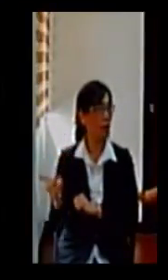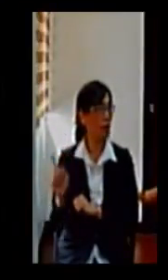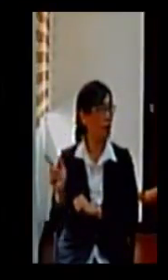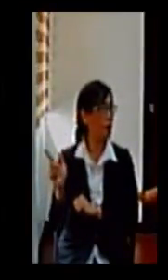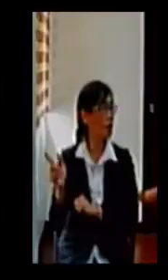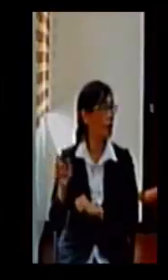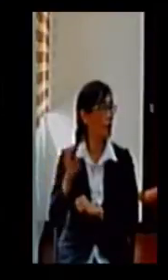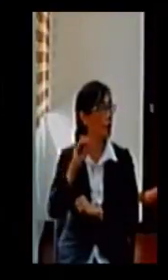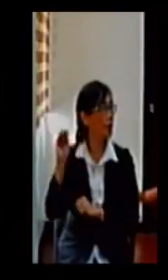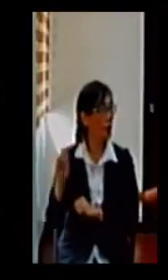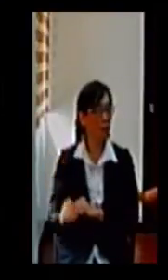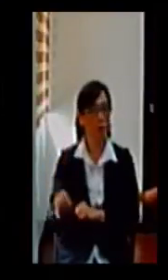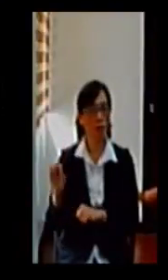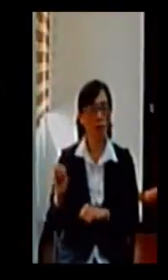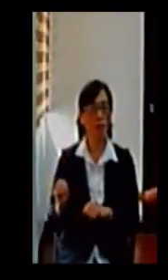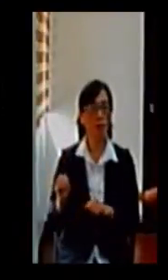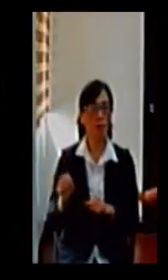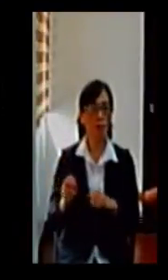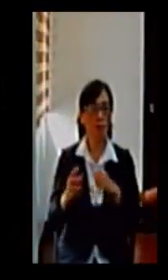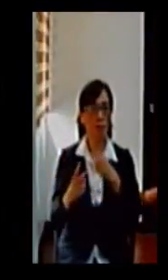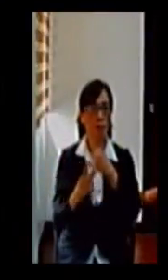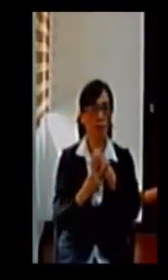But if there is a concerted effort